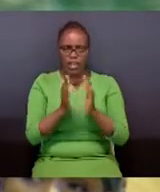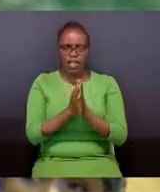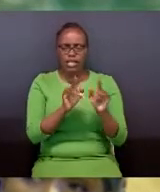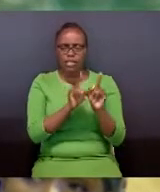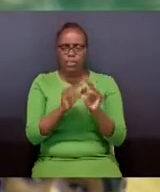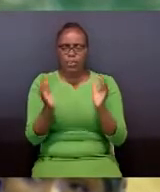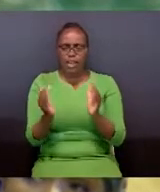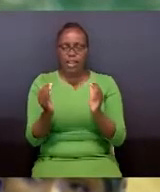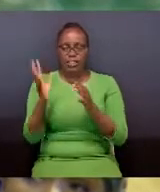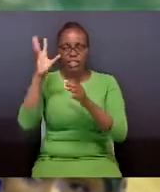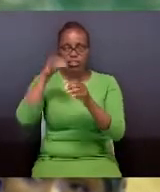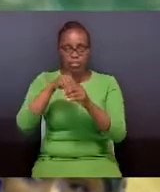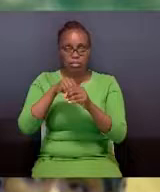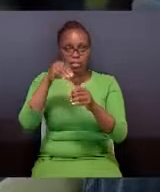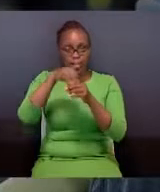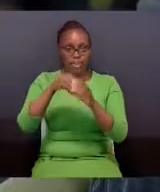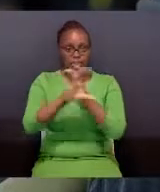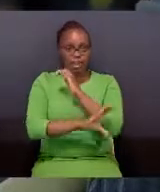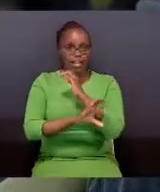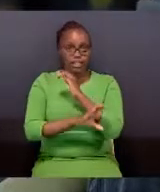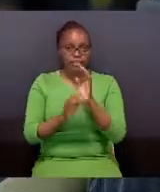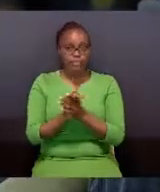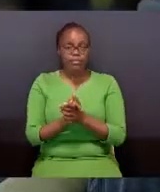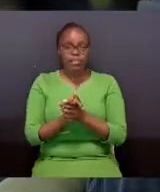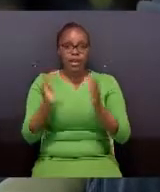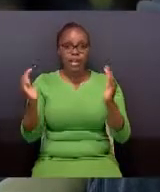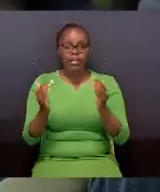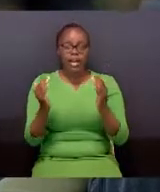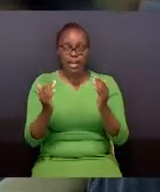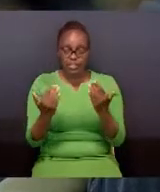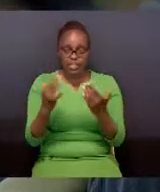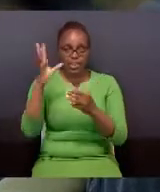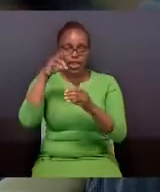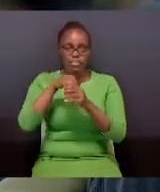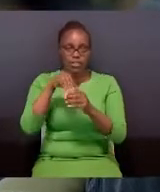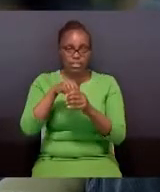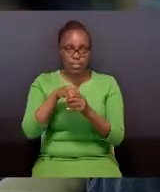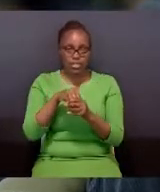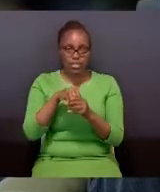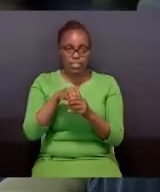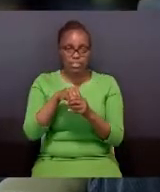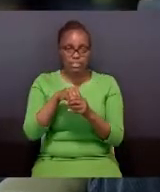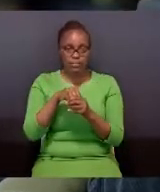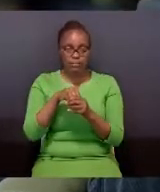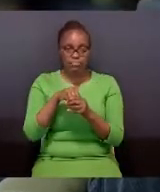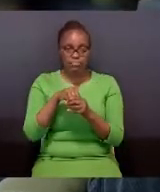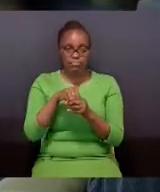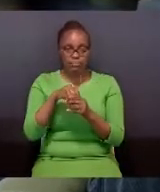encourage investment into this country? Encouraging investments. Yeah.